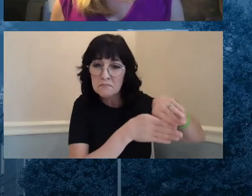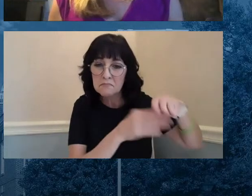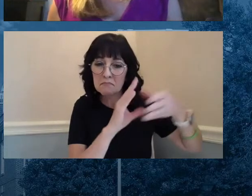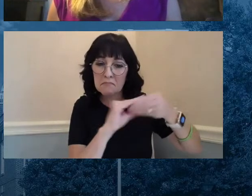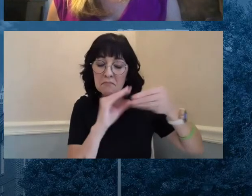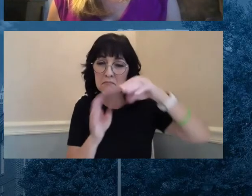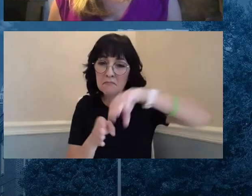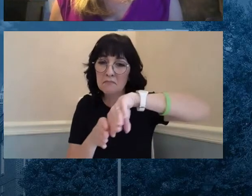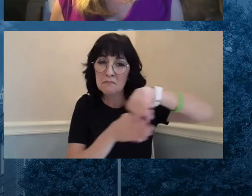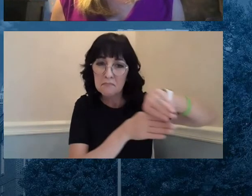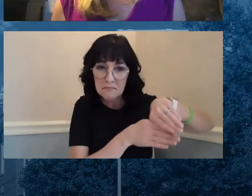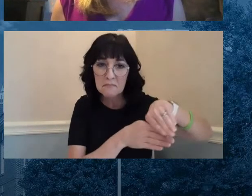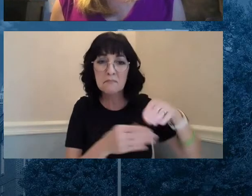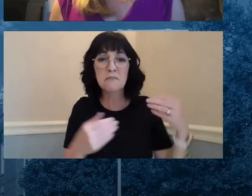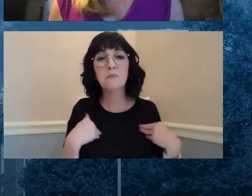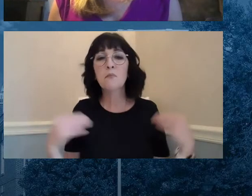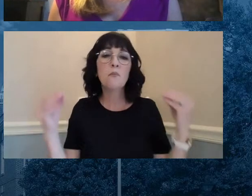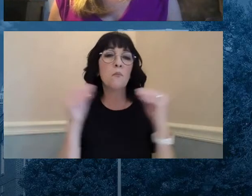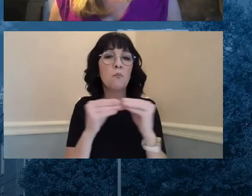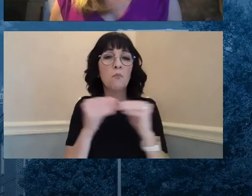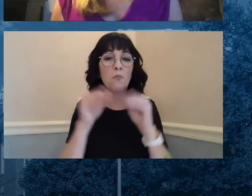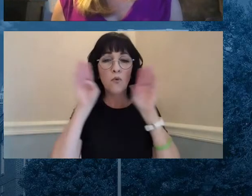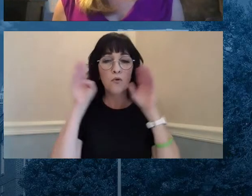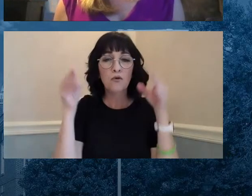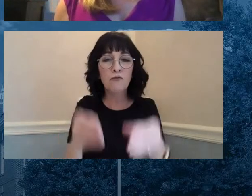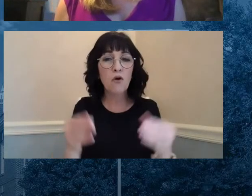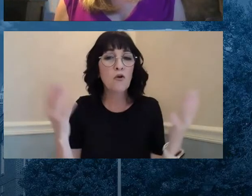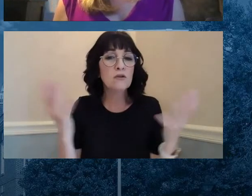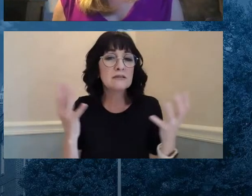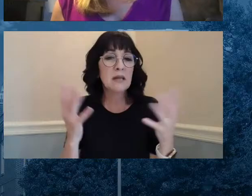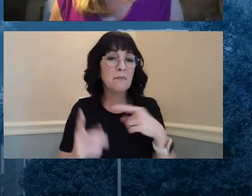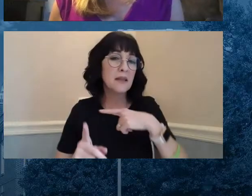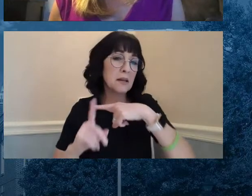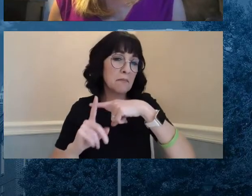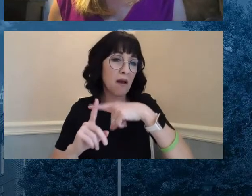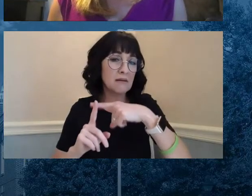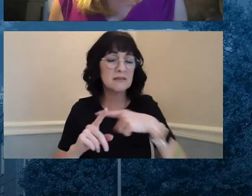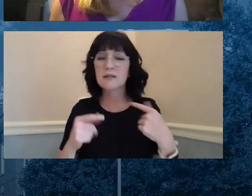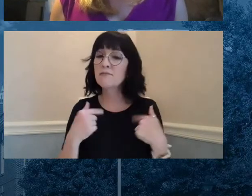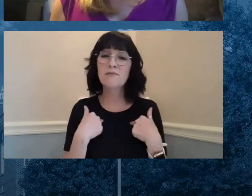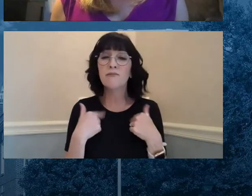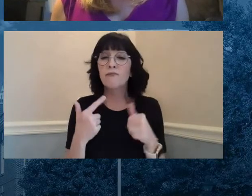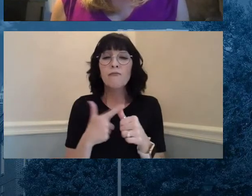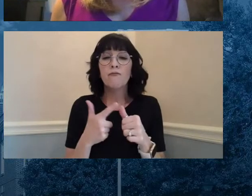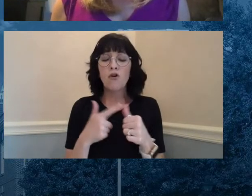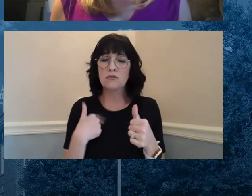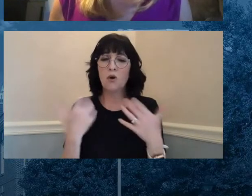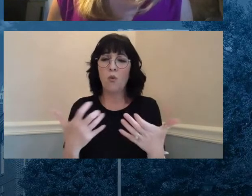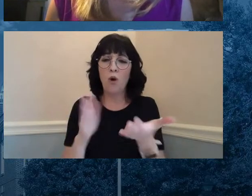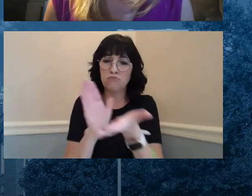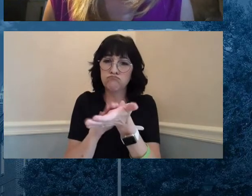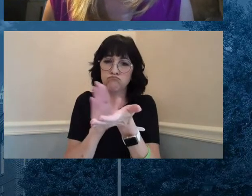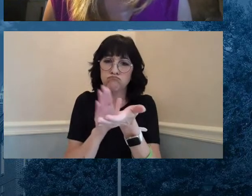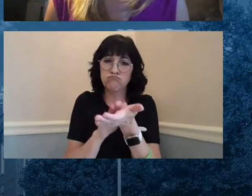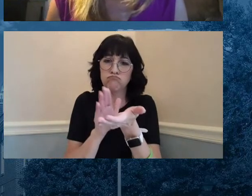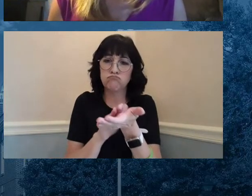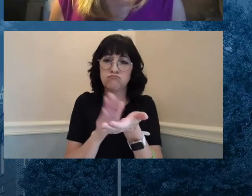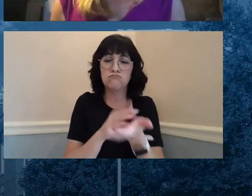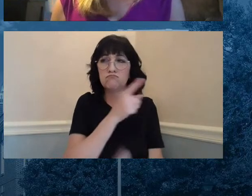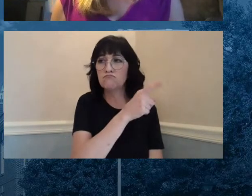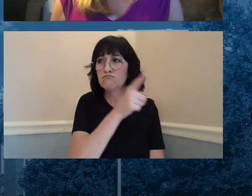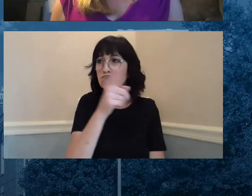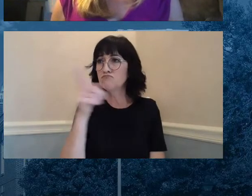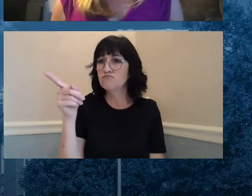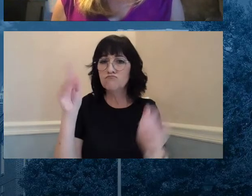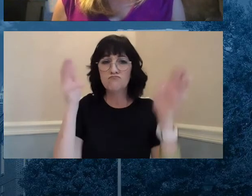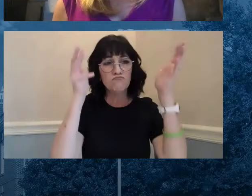just really want to congratulate all Delawareans who have stepped up and been vaccinated. They're protecting